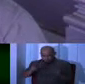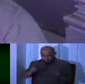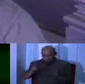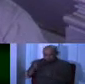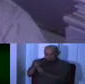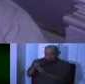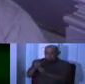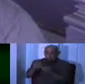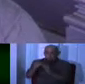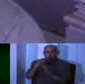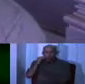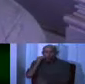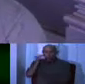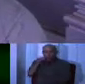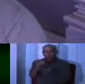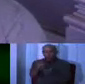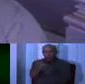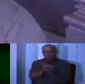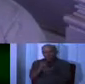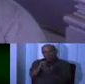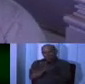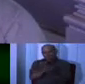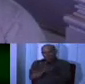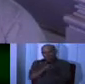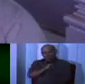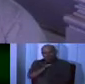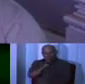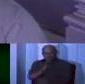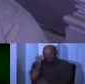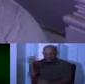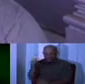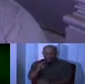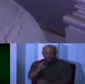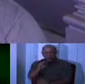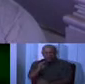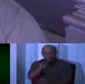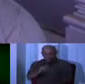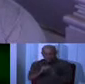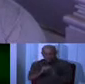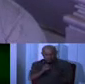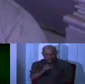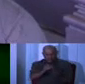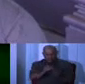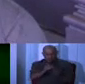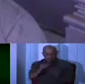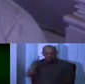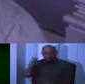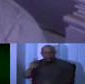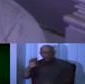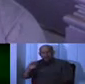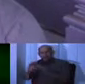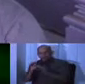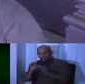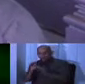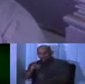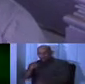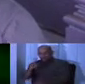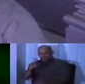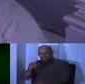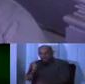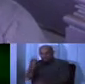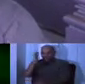own hometown to be listed. So Joseph had to leave Nazareth in Galilee and go to Bethlehem in Judea. Long